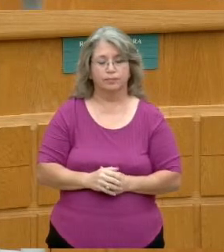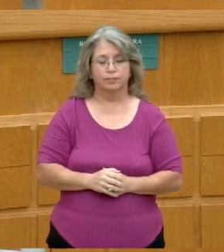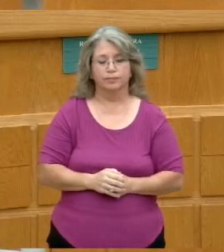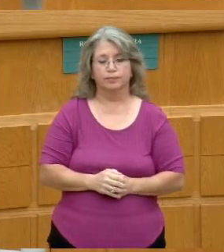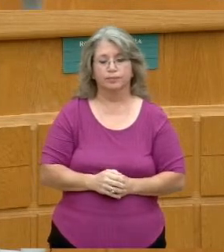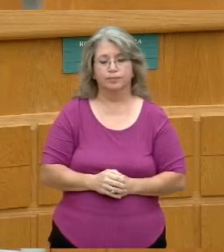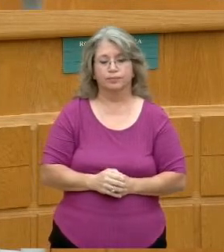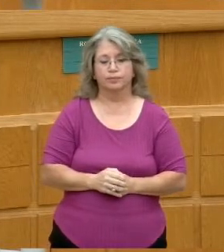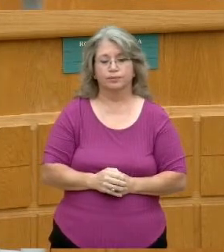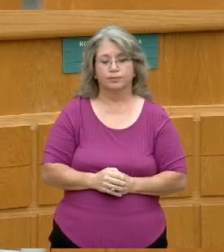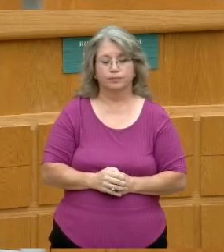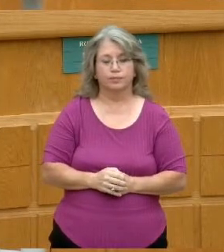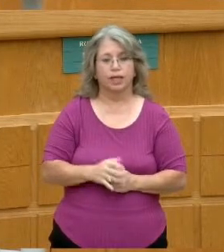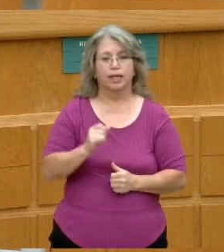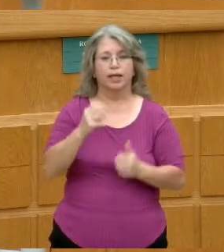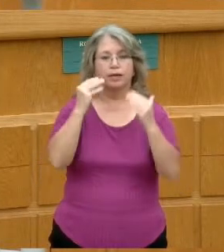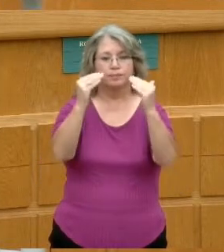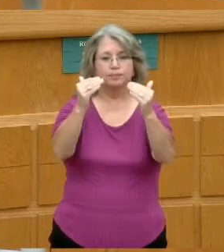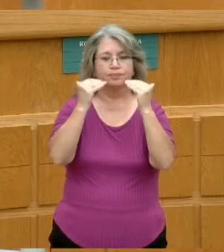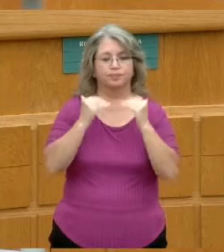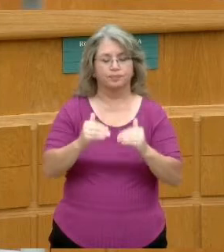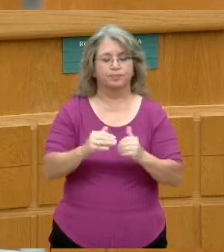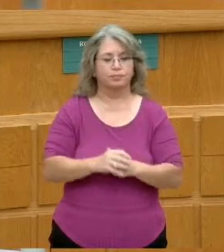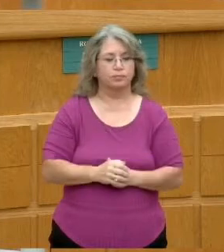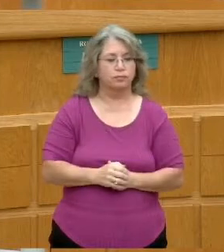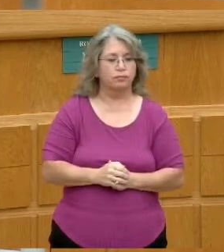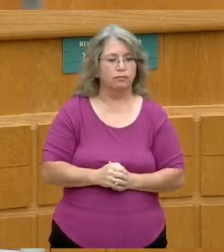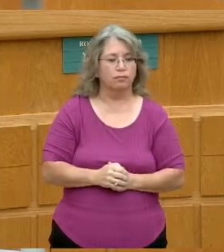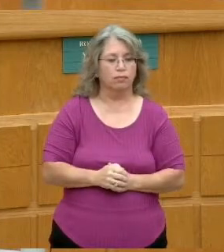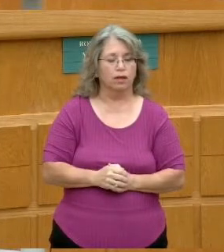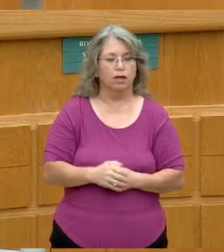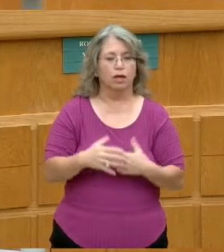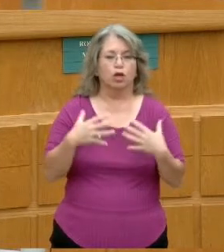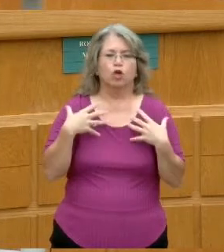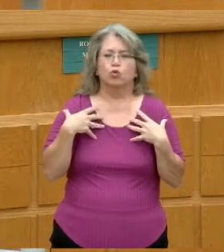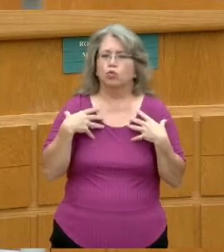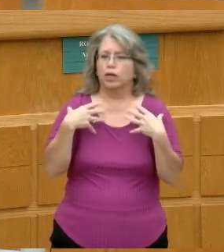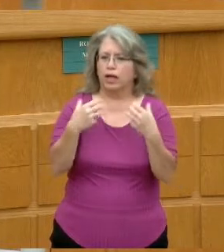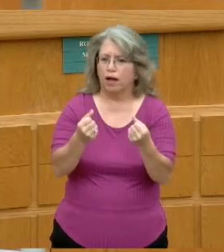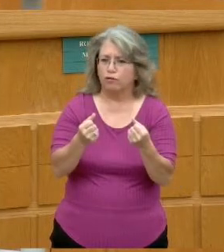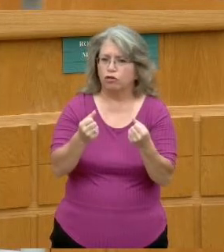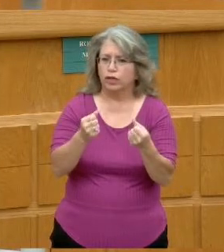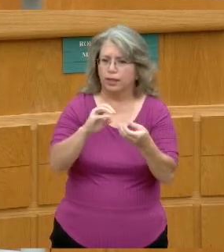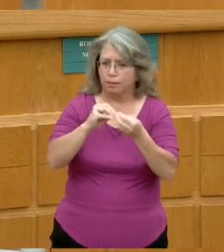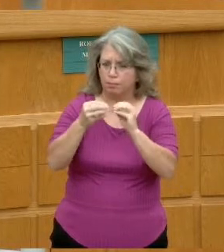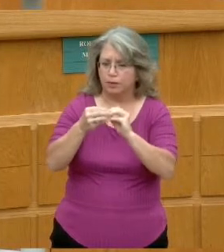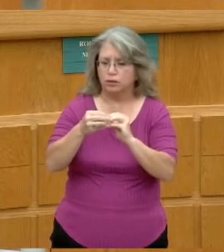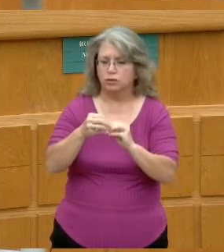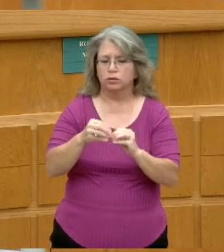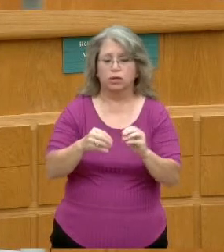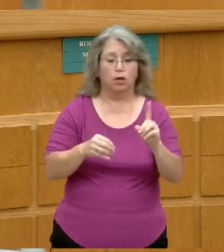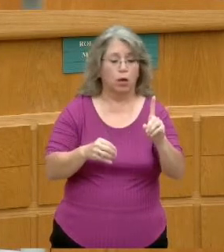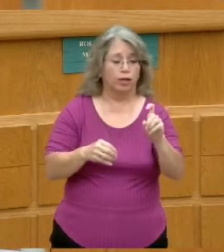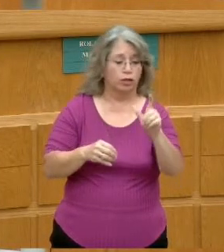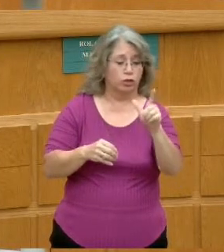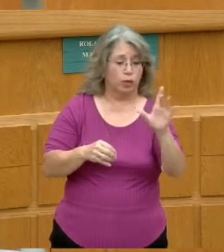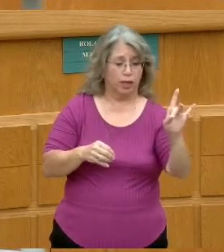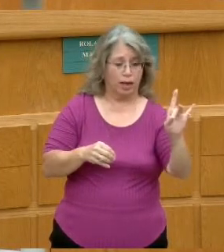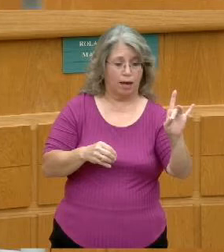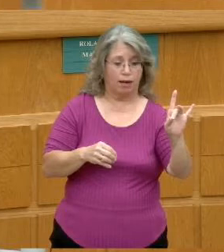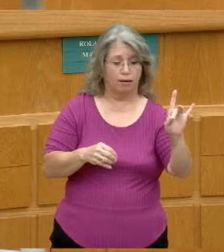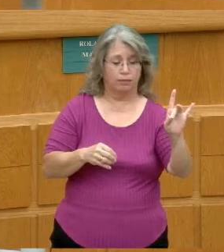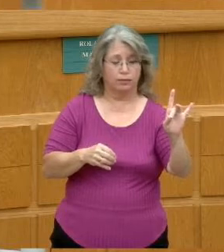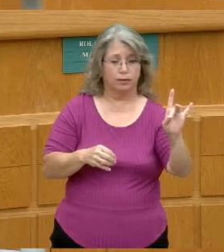Okay, now let's move on to this recovery rate we talked about. So of the 128 persons, when we take out the